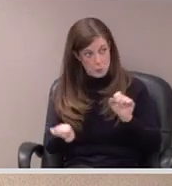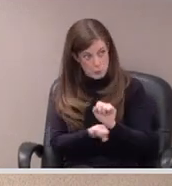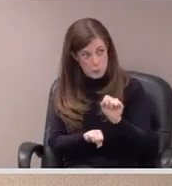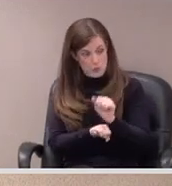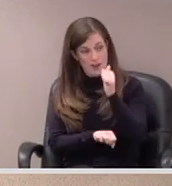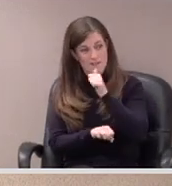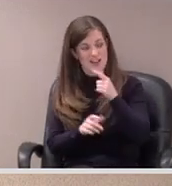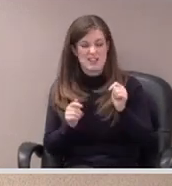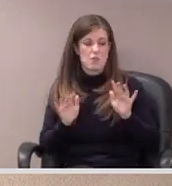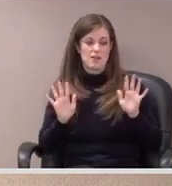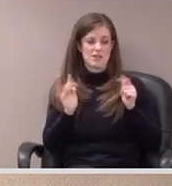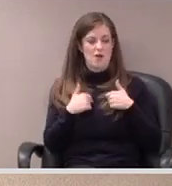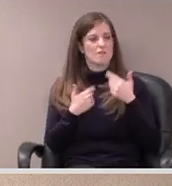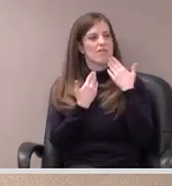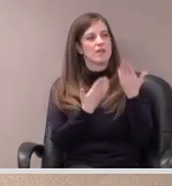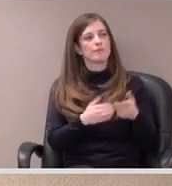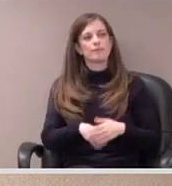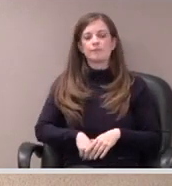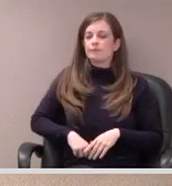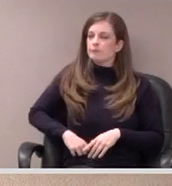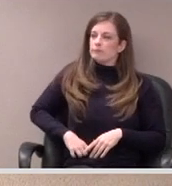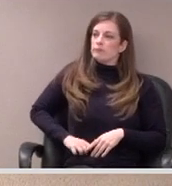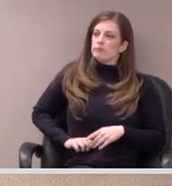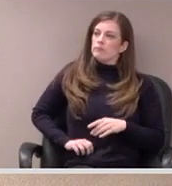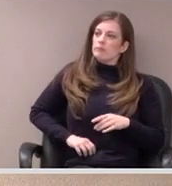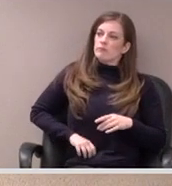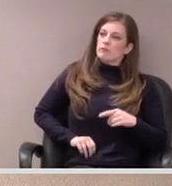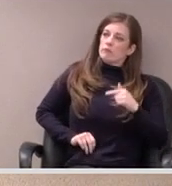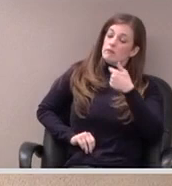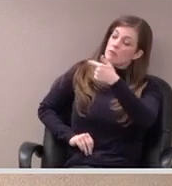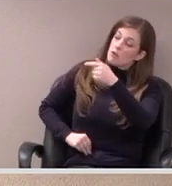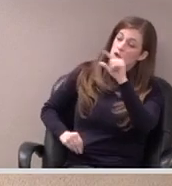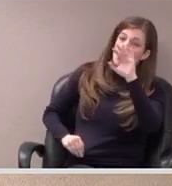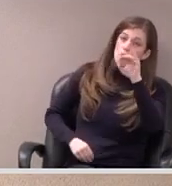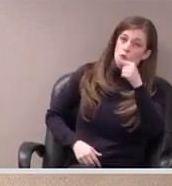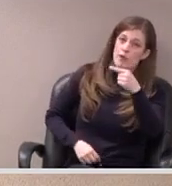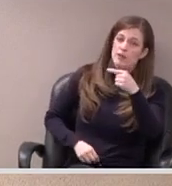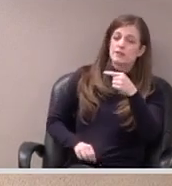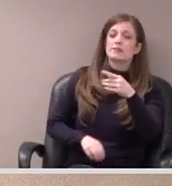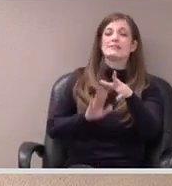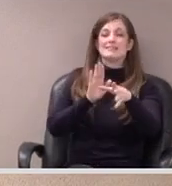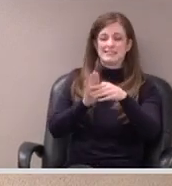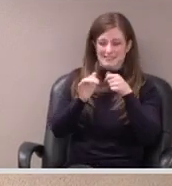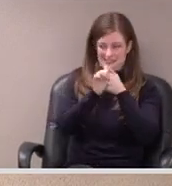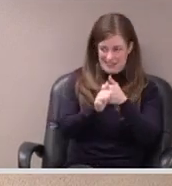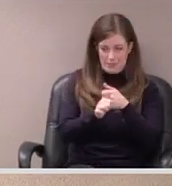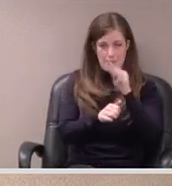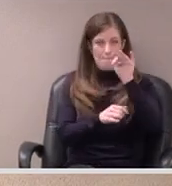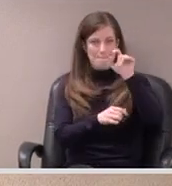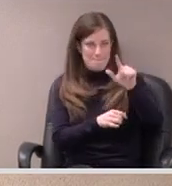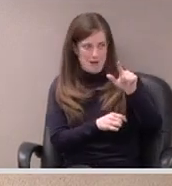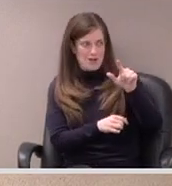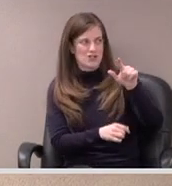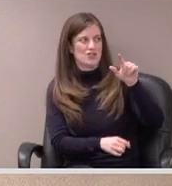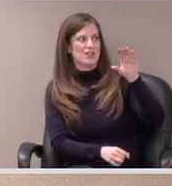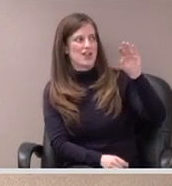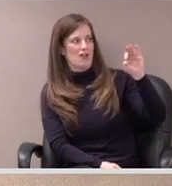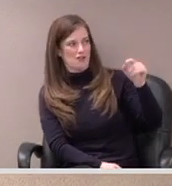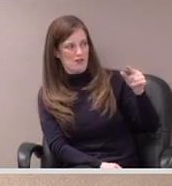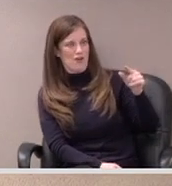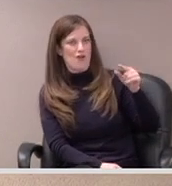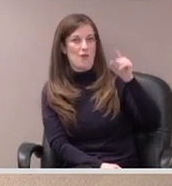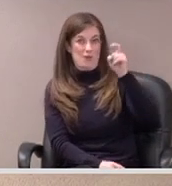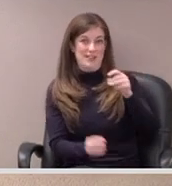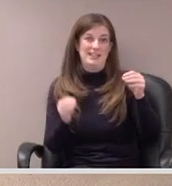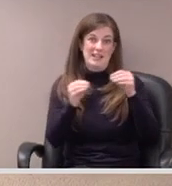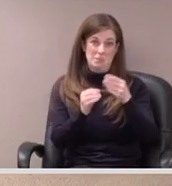that's all I have. Thank you so much. Board Member Craig. Echoing Board Member Marshall, echoing Board Member Craig, we need more